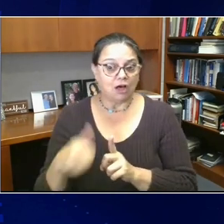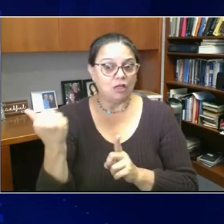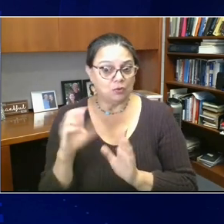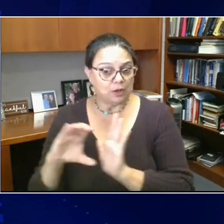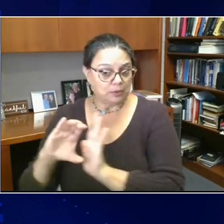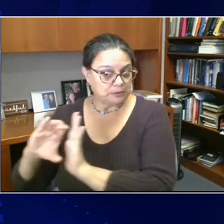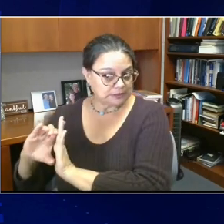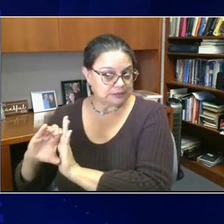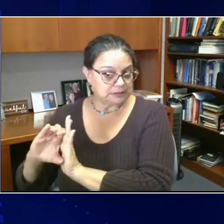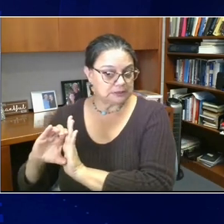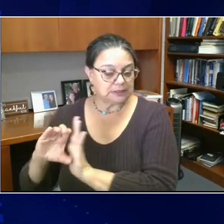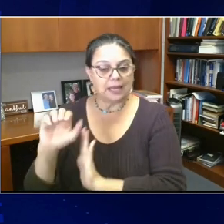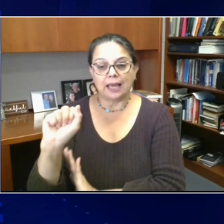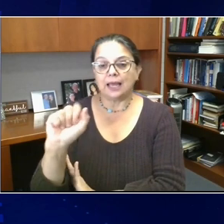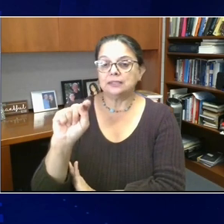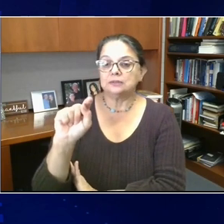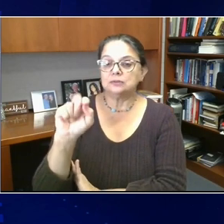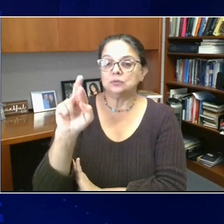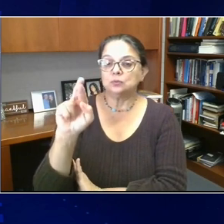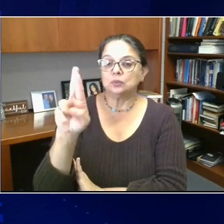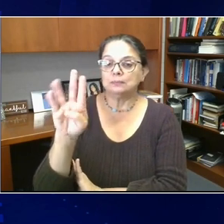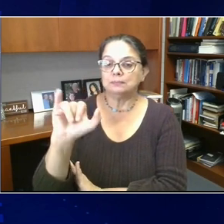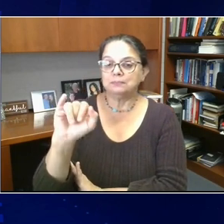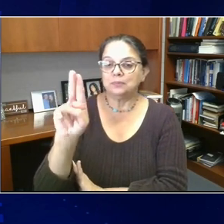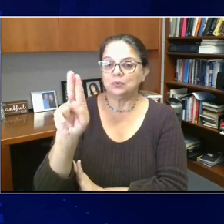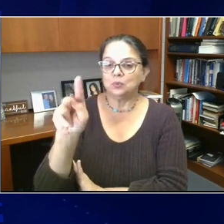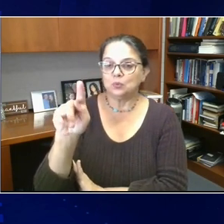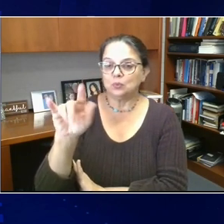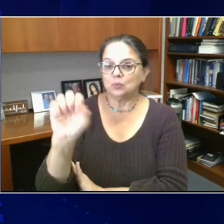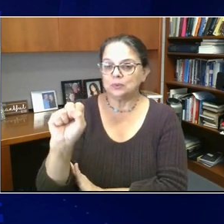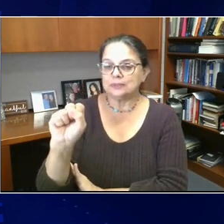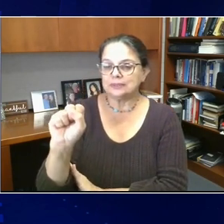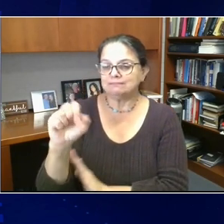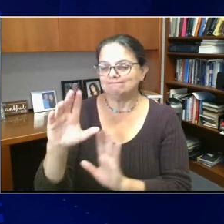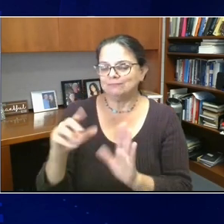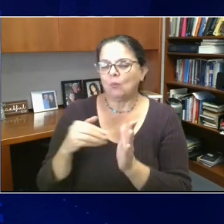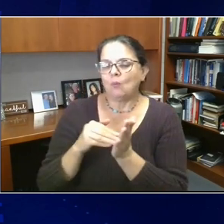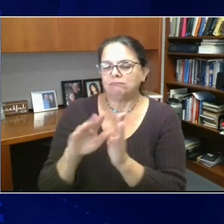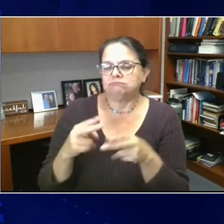Some genes cause deafness in addition to other attributes.